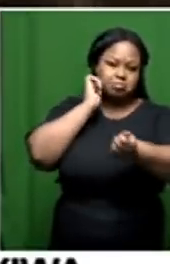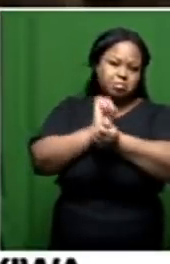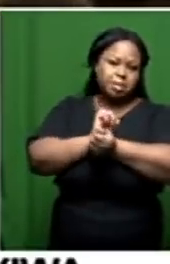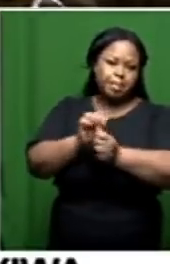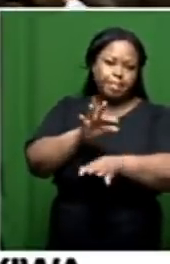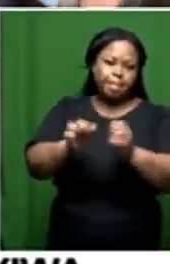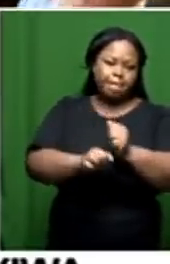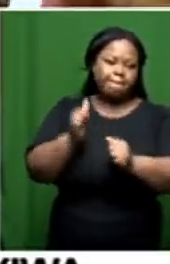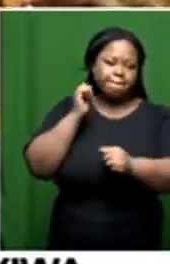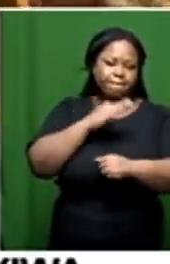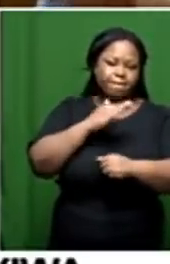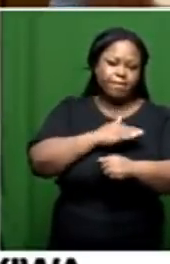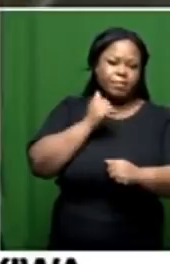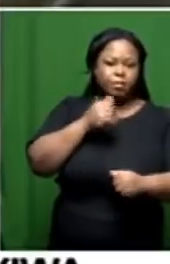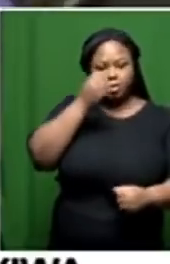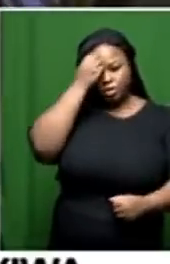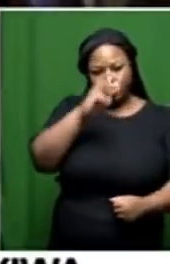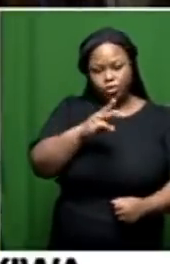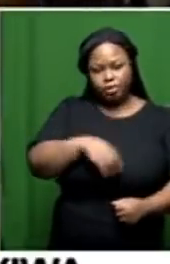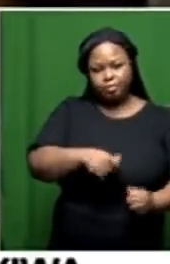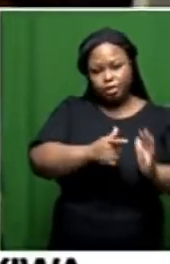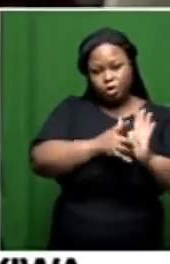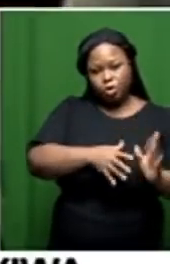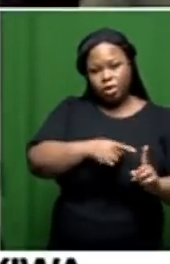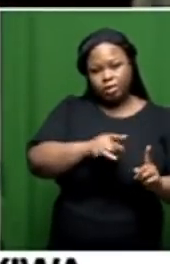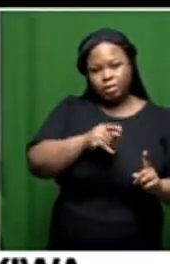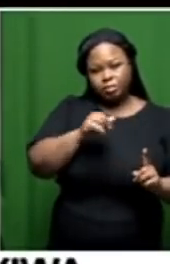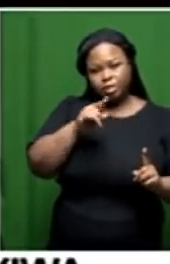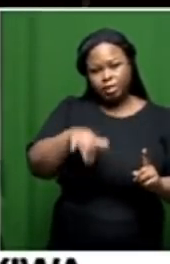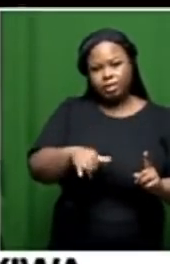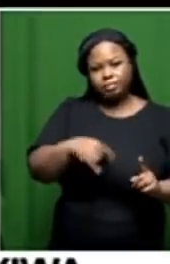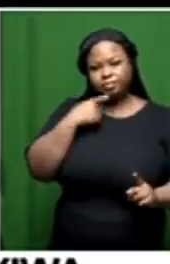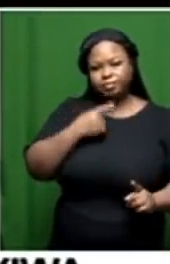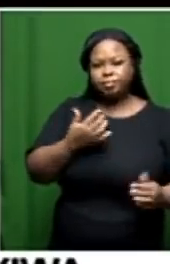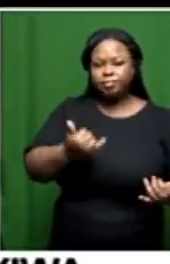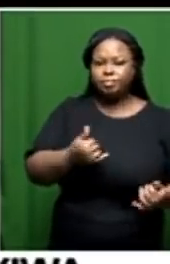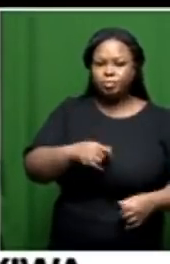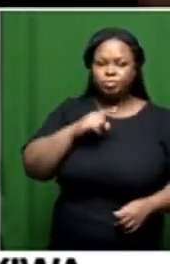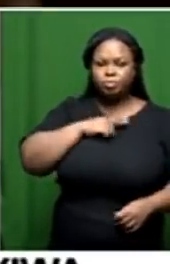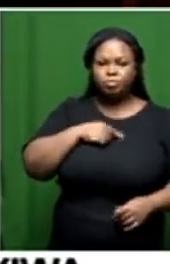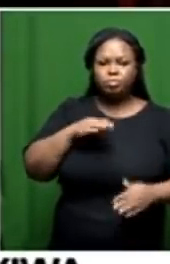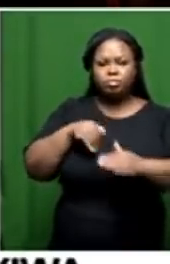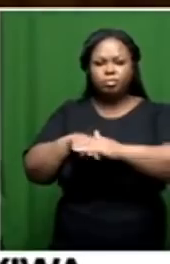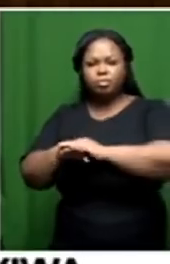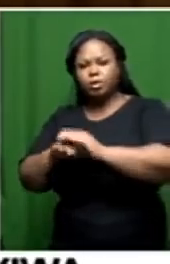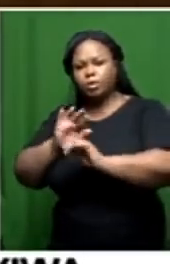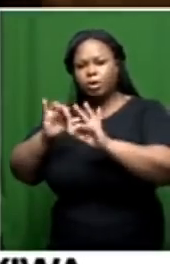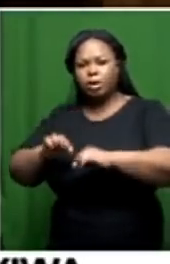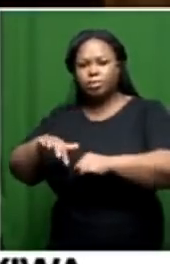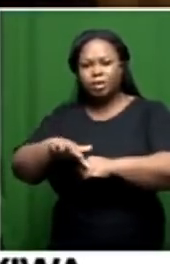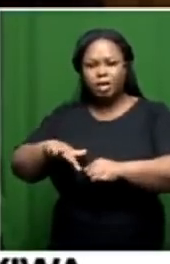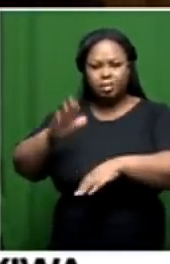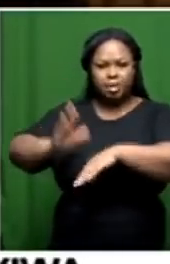adjourned yesterday afternoon in the High Court in Pretoria. Teffo's attorney, Thobane, says that Teffo was facing a trespassing